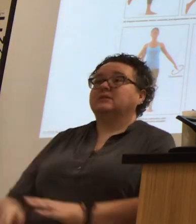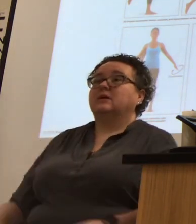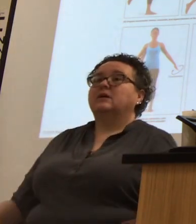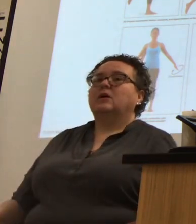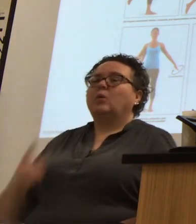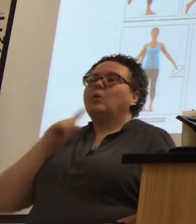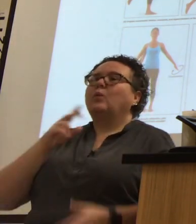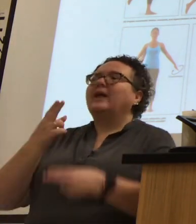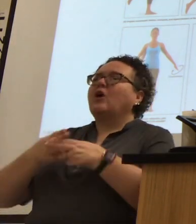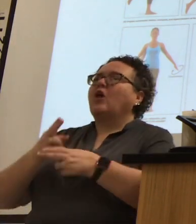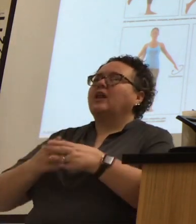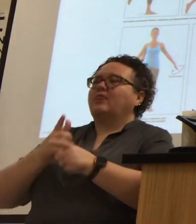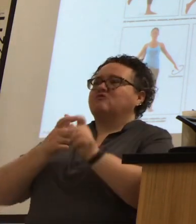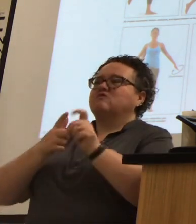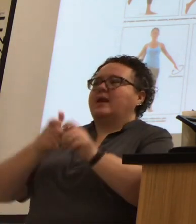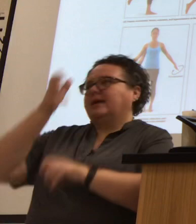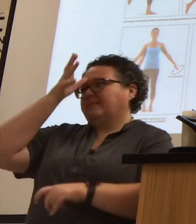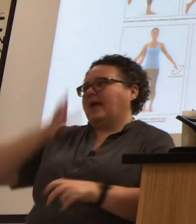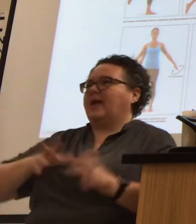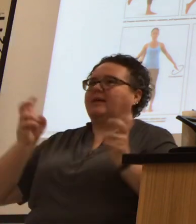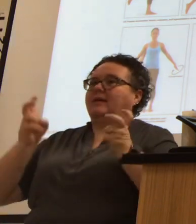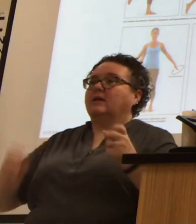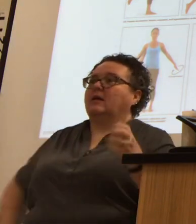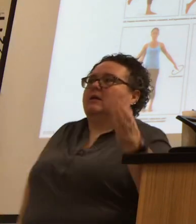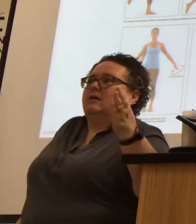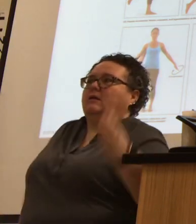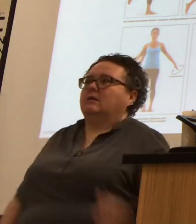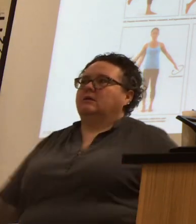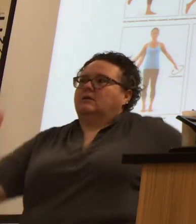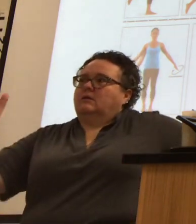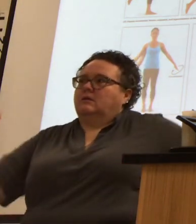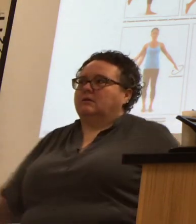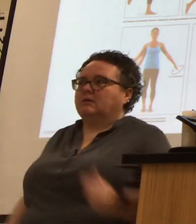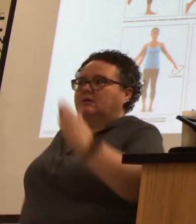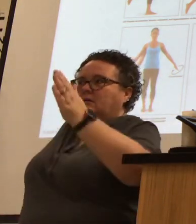it the running man. Movement in the sagittal plane.